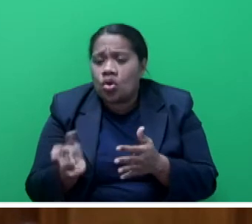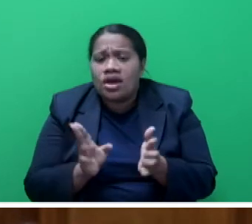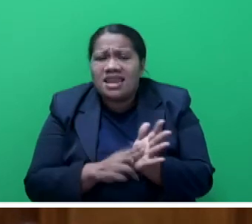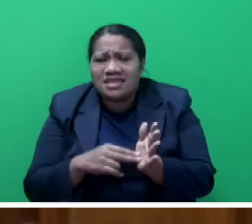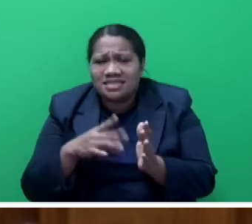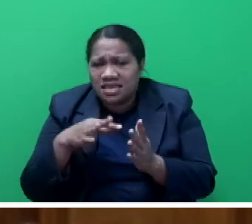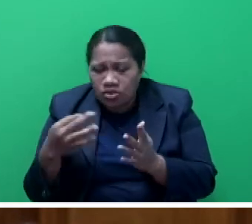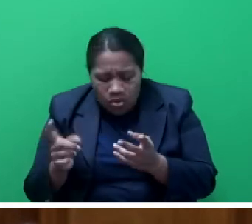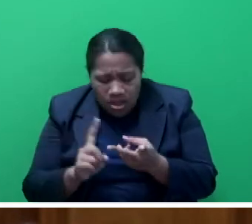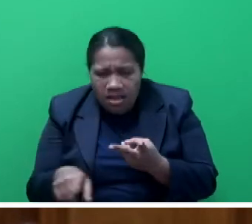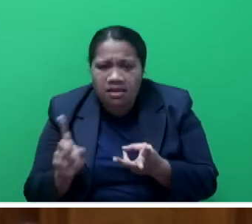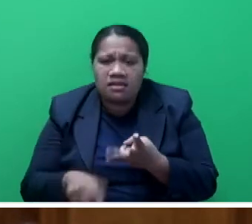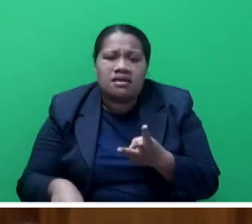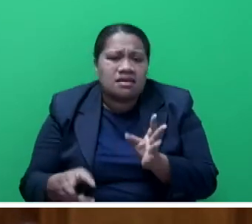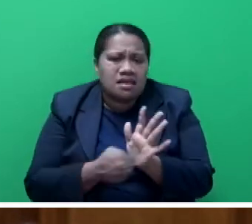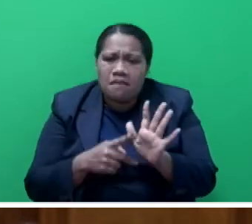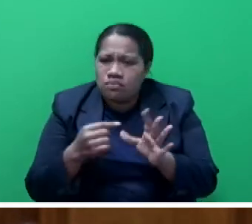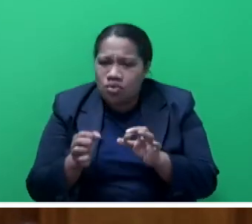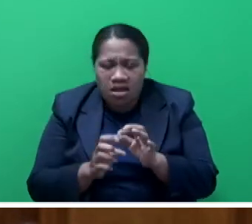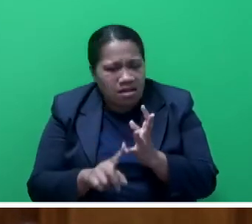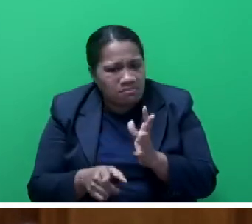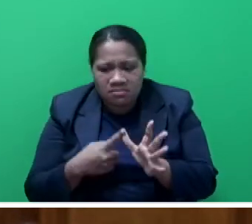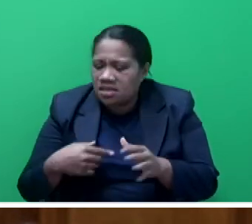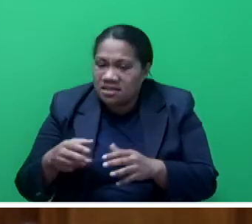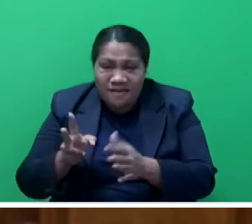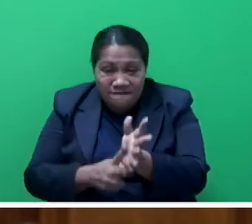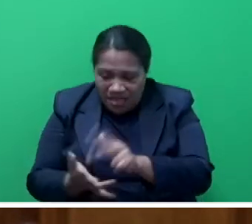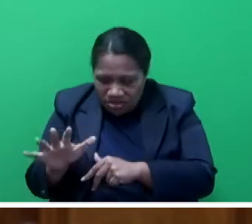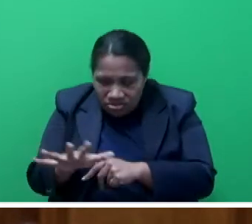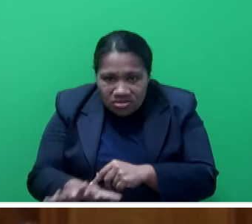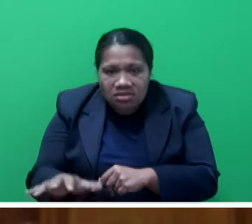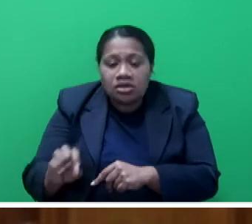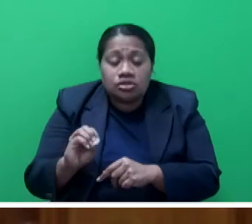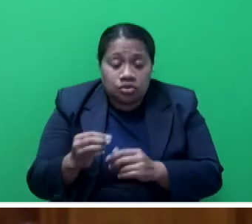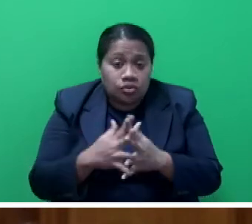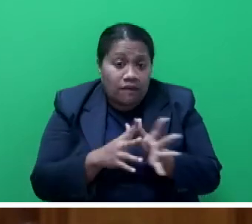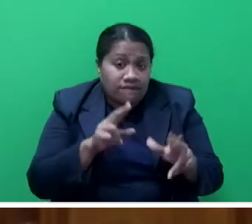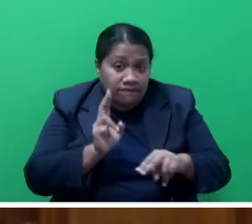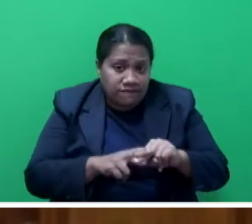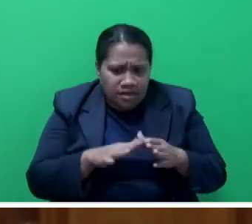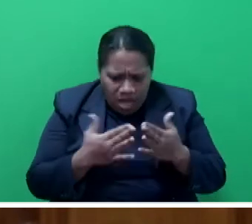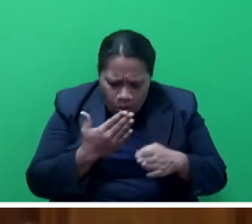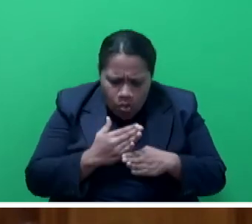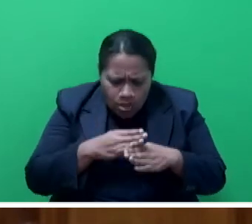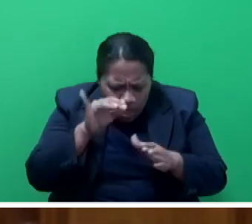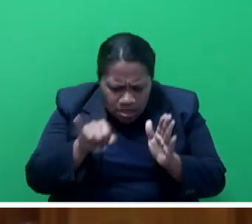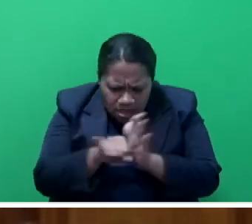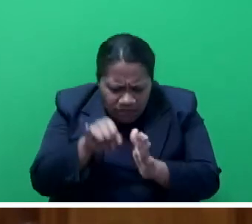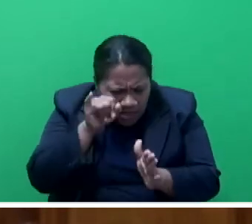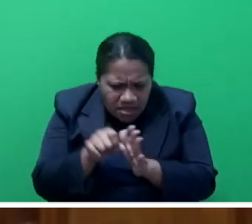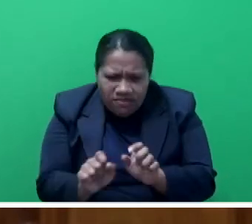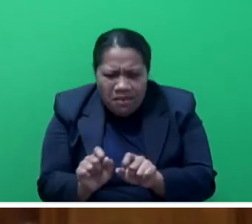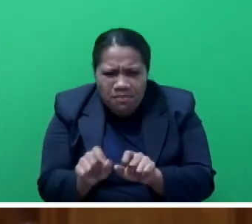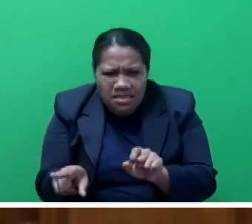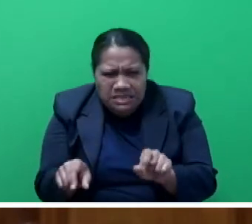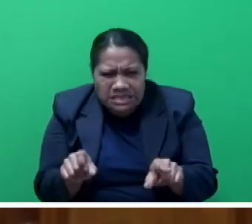village, and Naslai. As a way forward, WEF will also continue to work on identifying leaks in the Lominikoro village